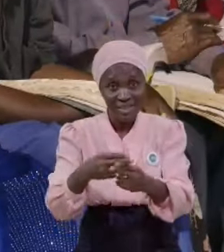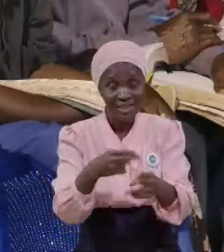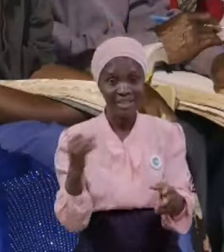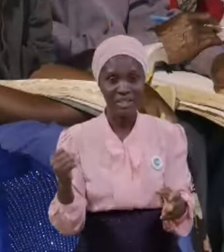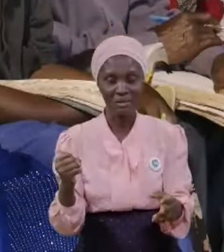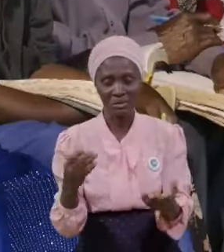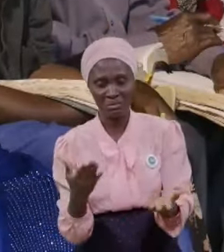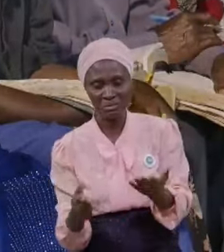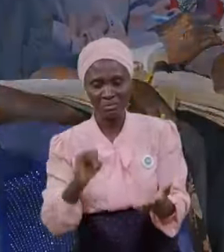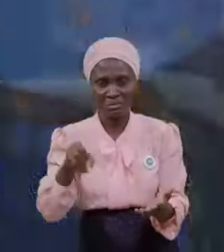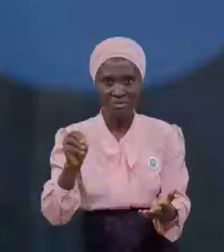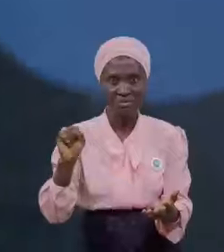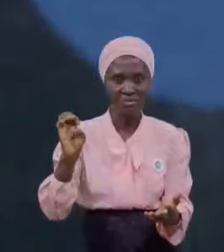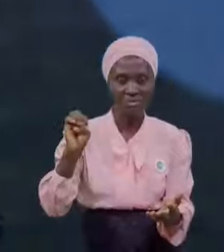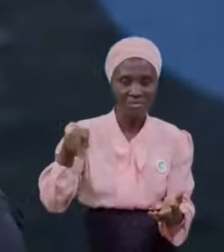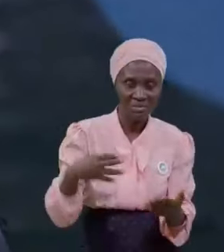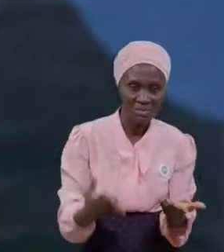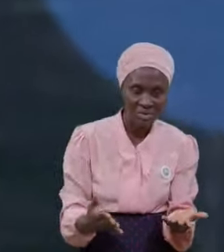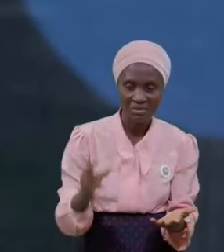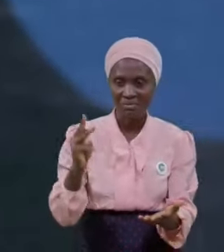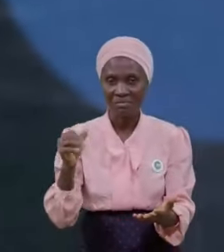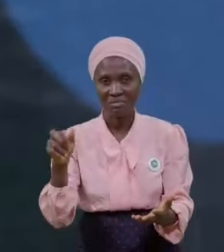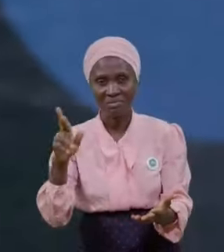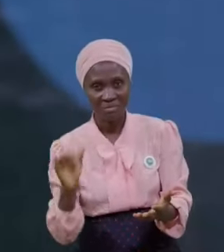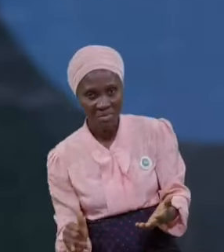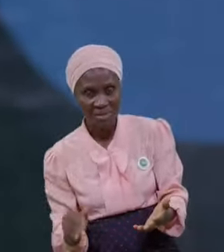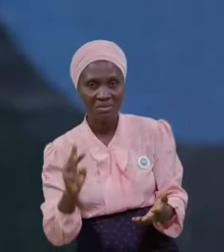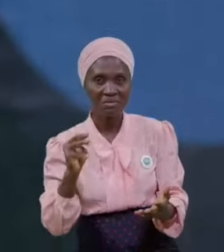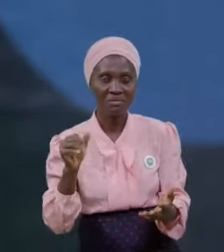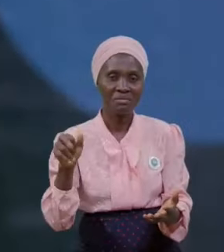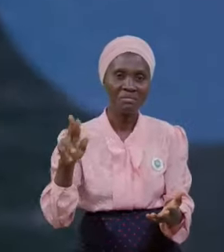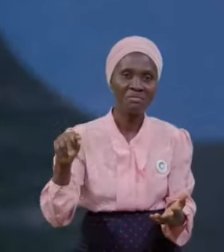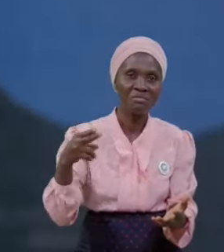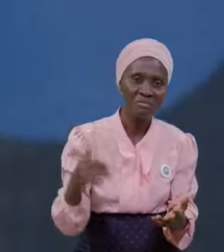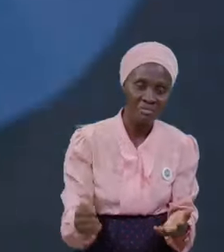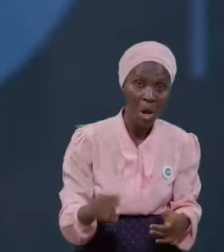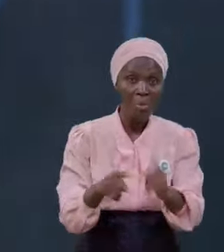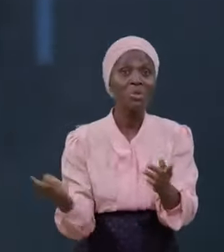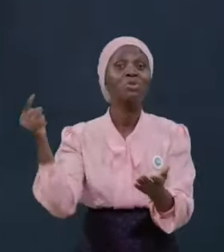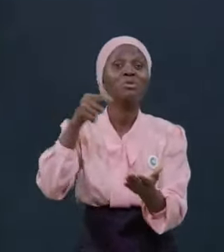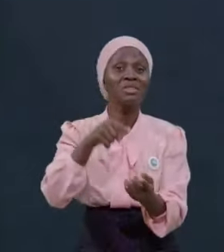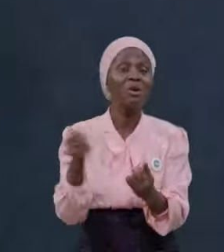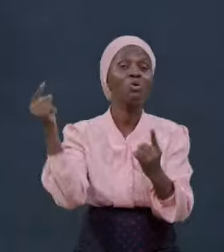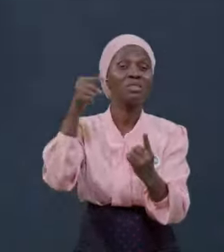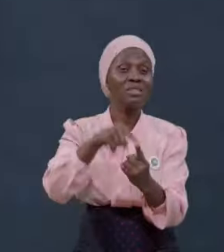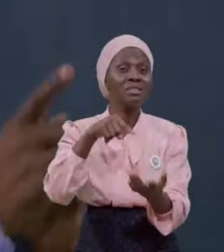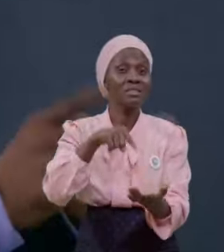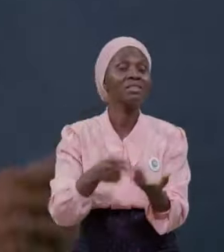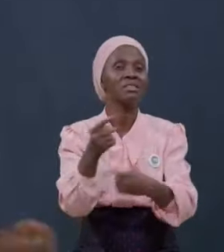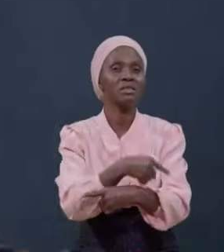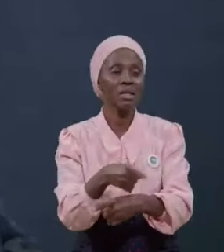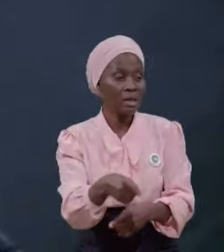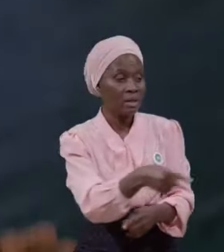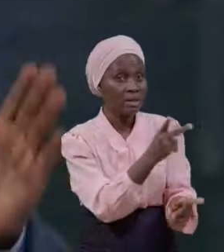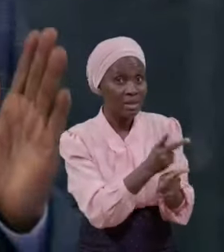until this day. They put the Bible under their pillow anytime they want to sleep,